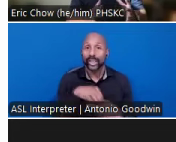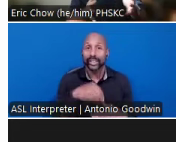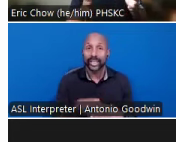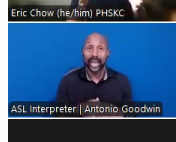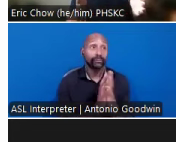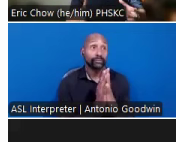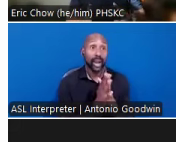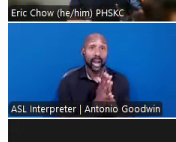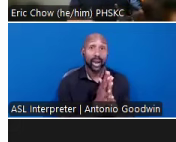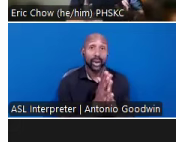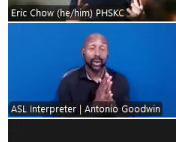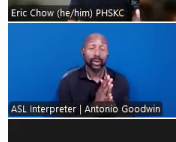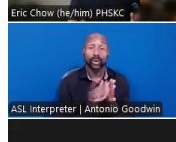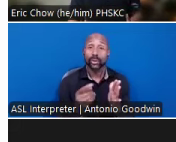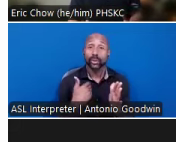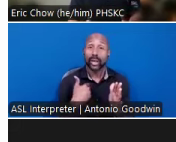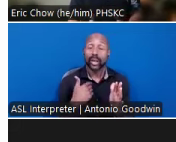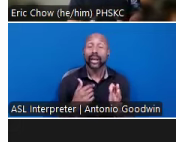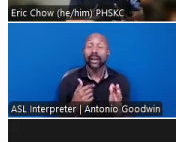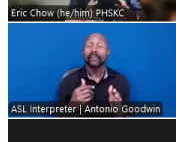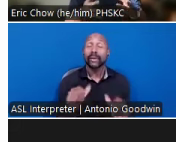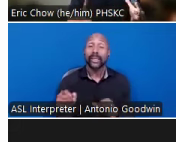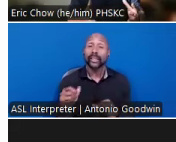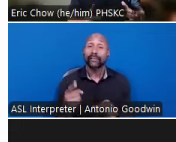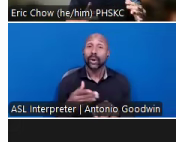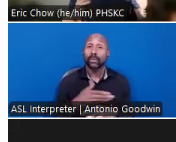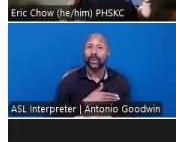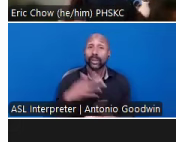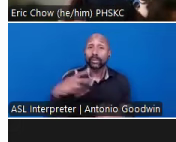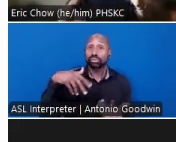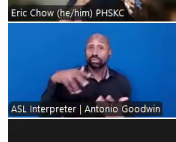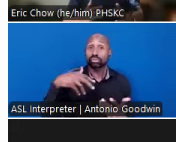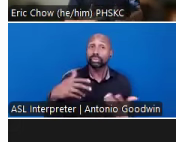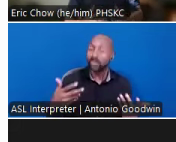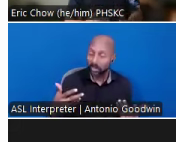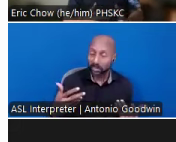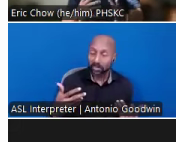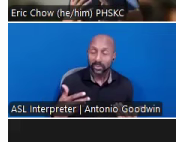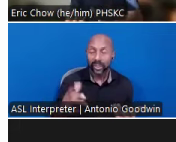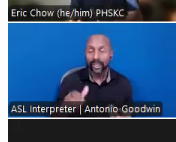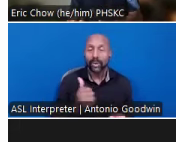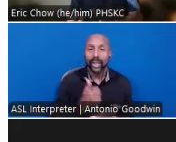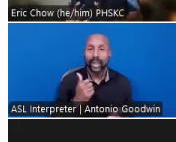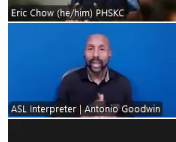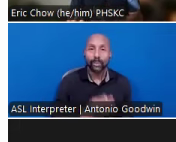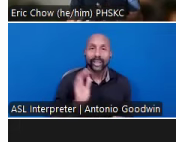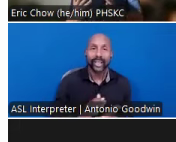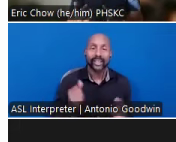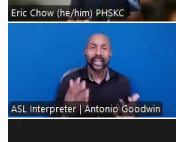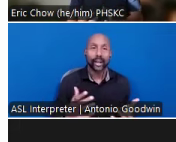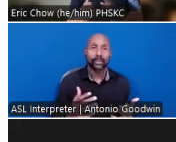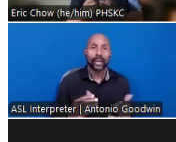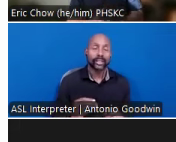areas where you have the ability to improve ventilation, that is an important way to reduce the concentration in your subsequent